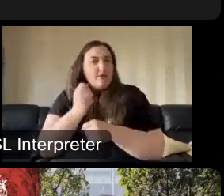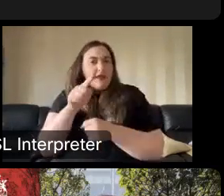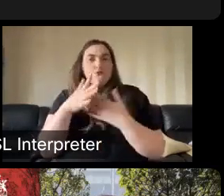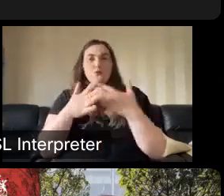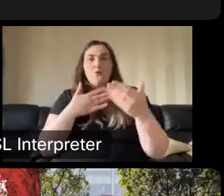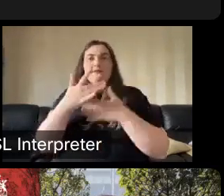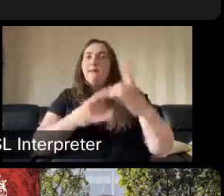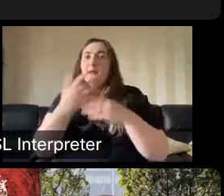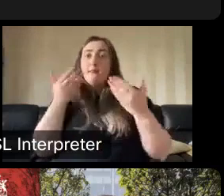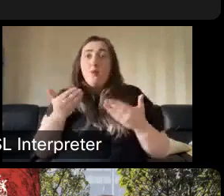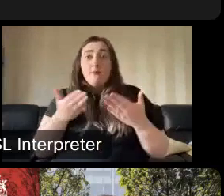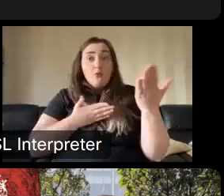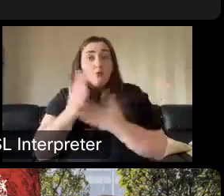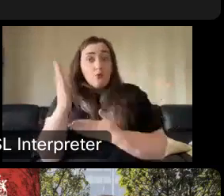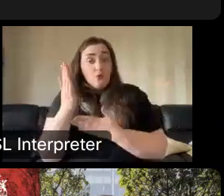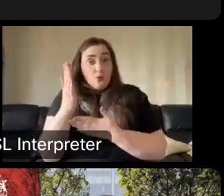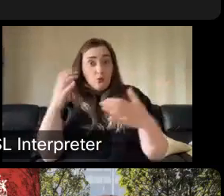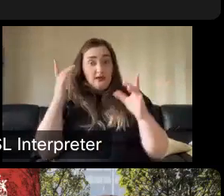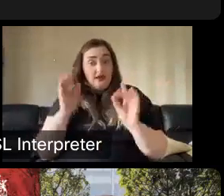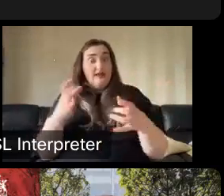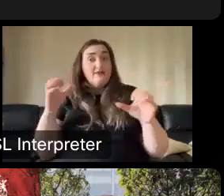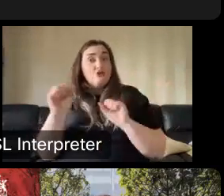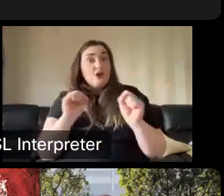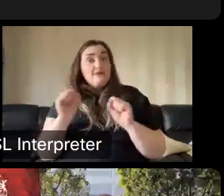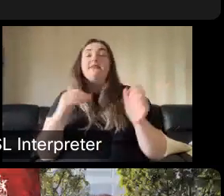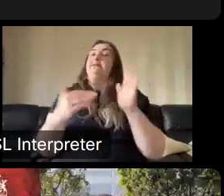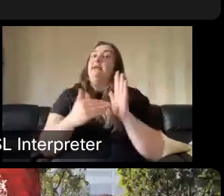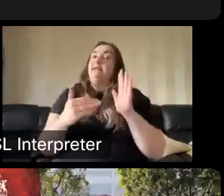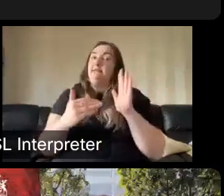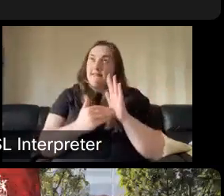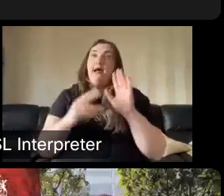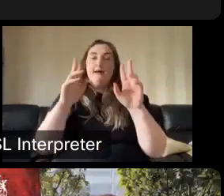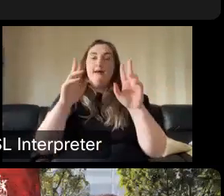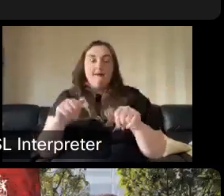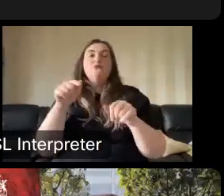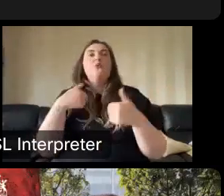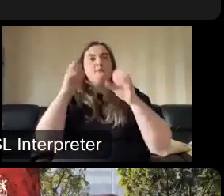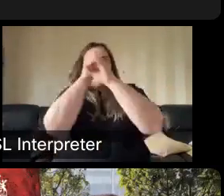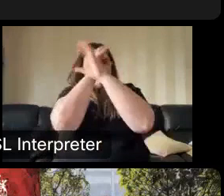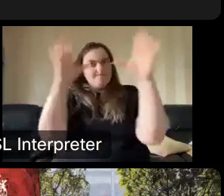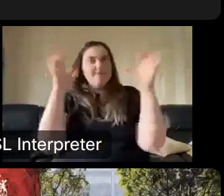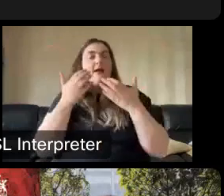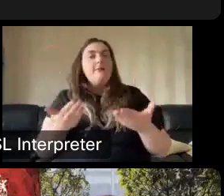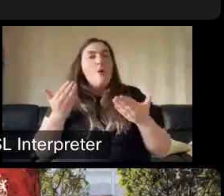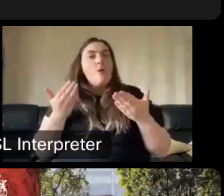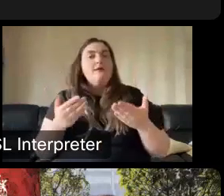moment across our health service? Yeah, well, it's very clear at the moment, and again, we'll just stick